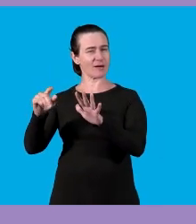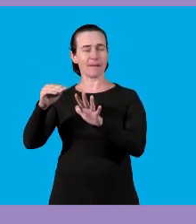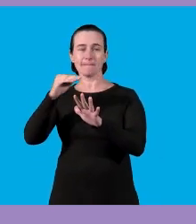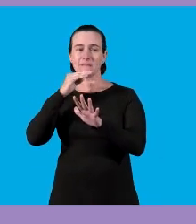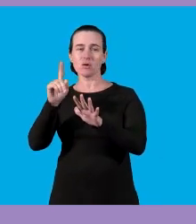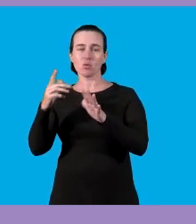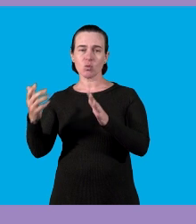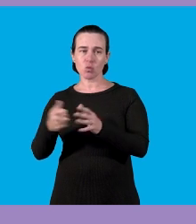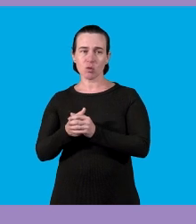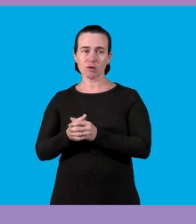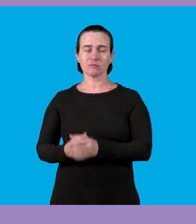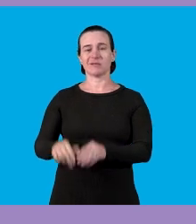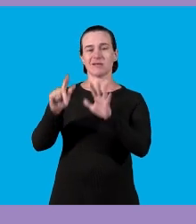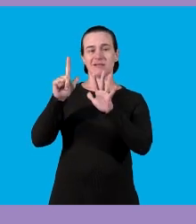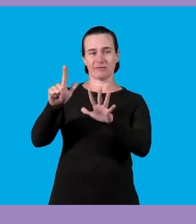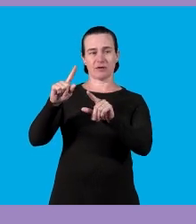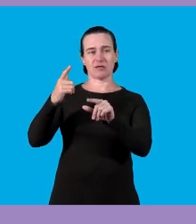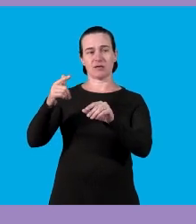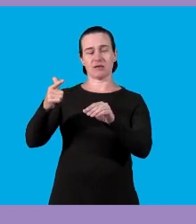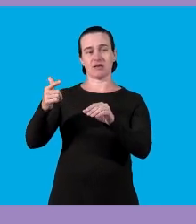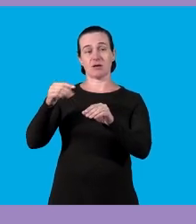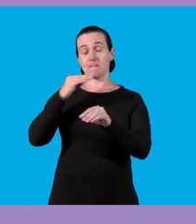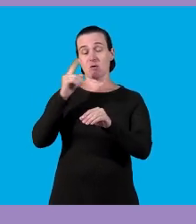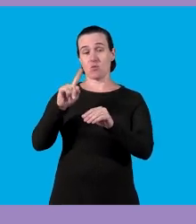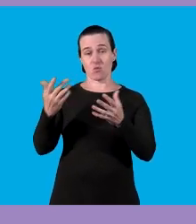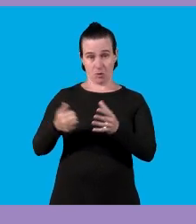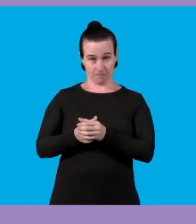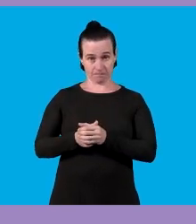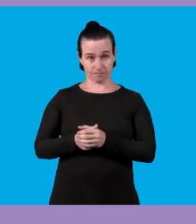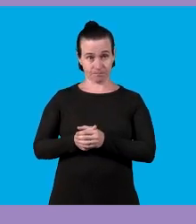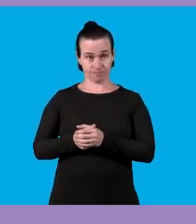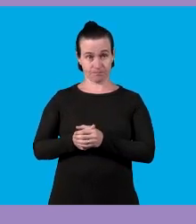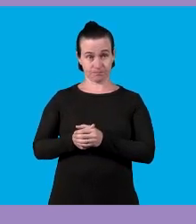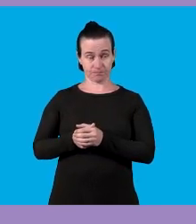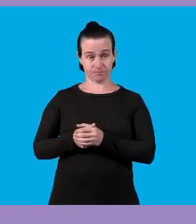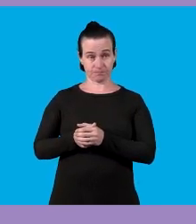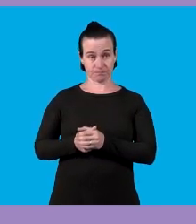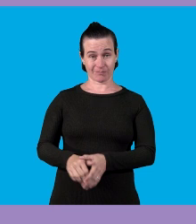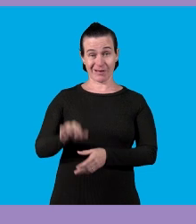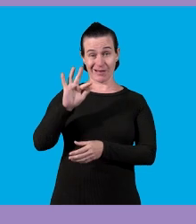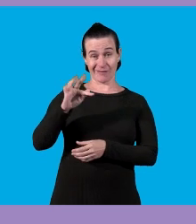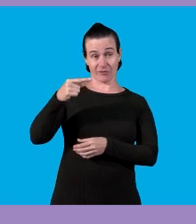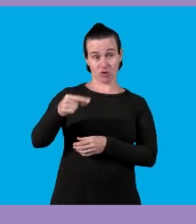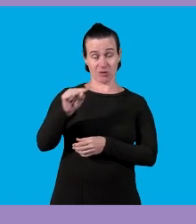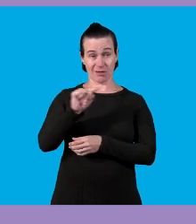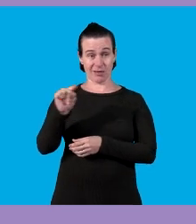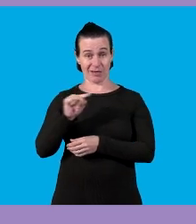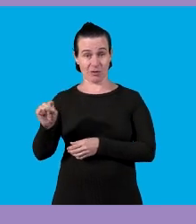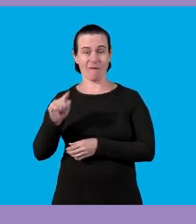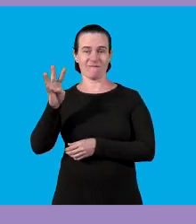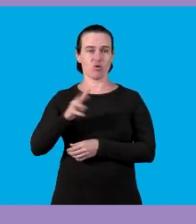the numerator will be multiplied by 2. So FG, therefore FG will be equals